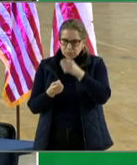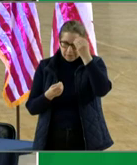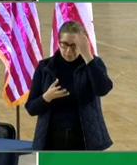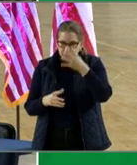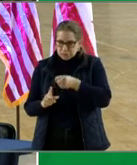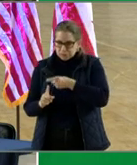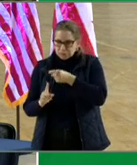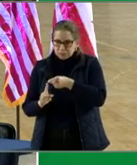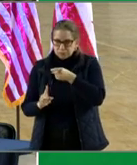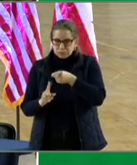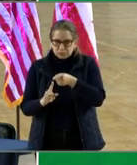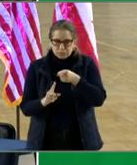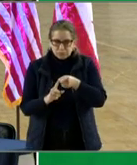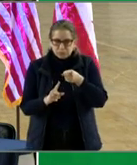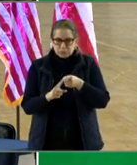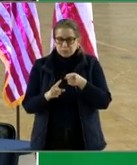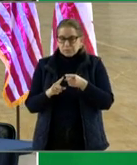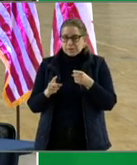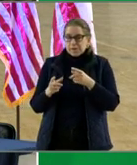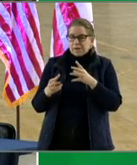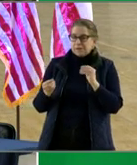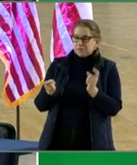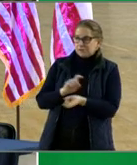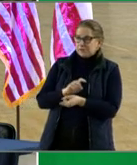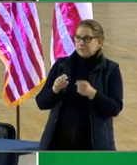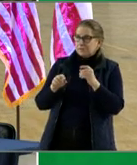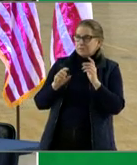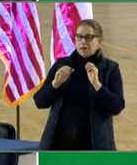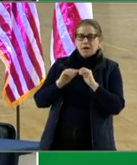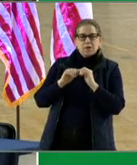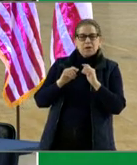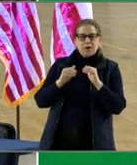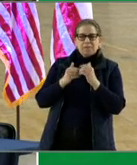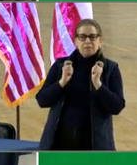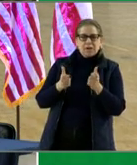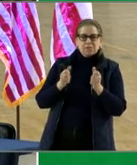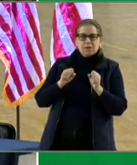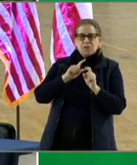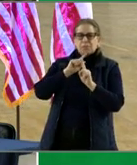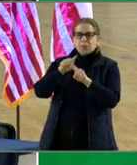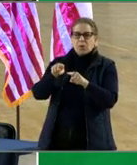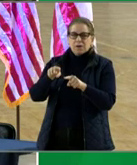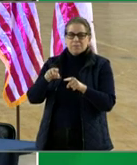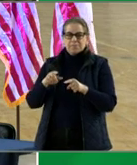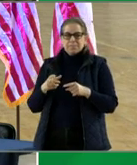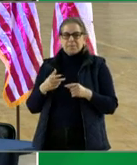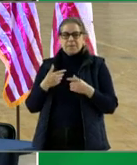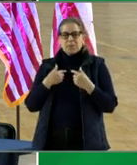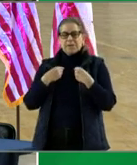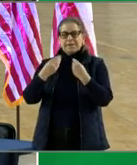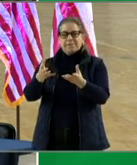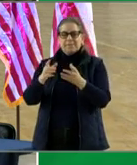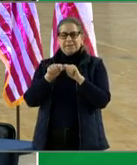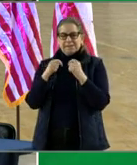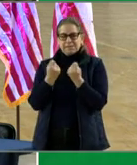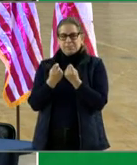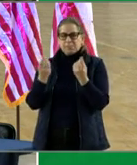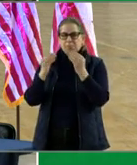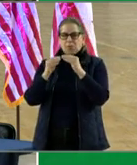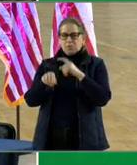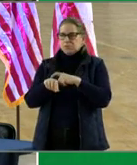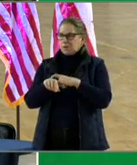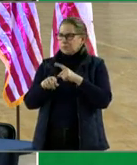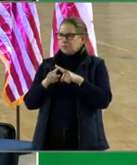our reporting time, and I think that gave our teams more time for quality